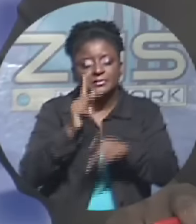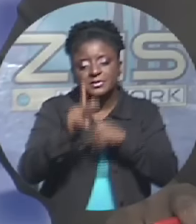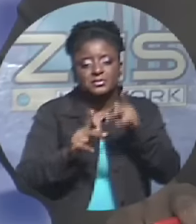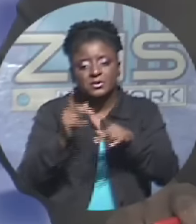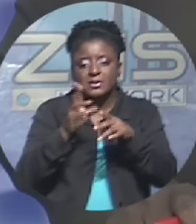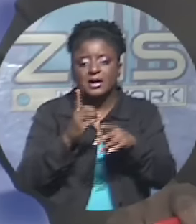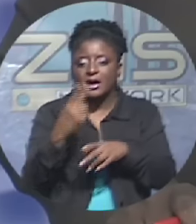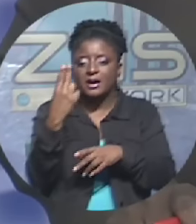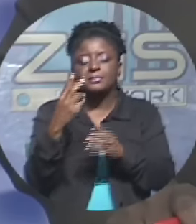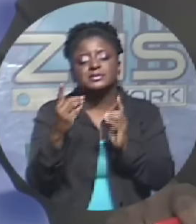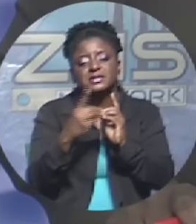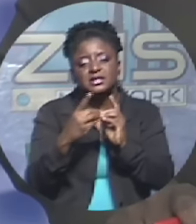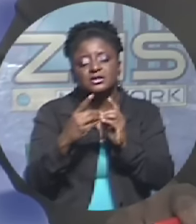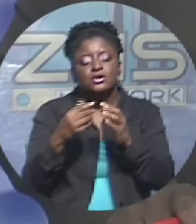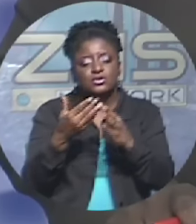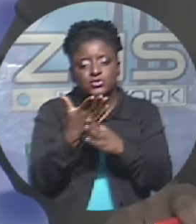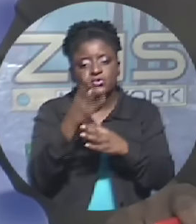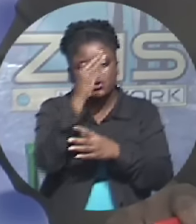official website at